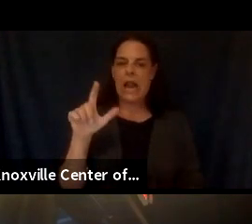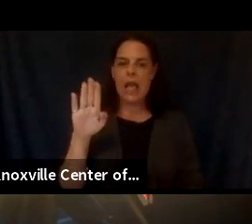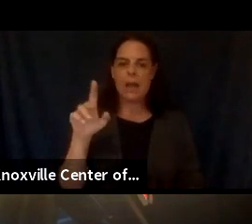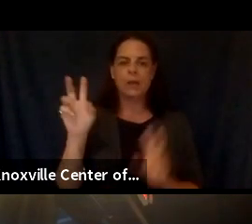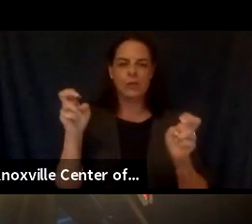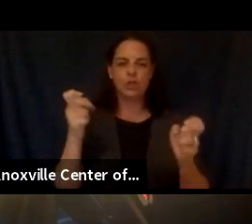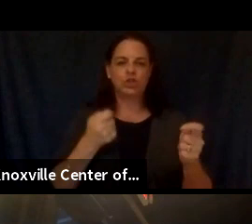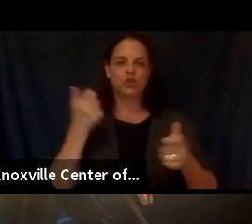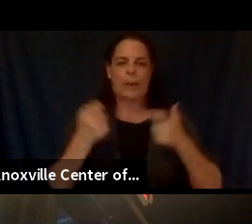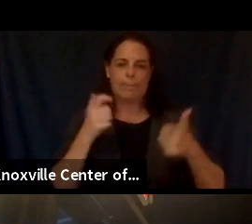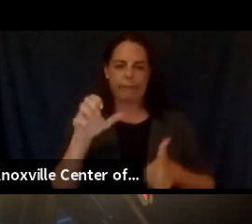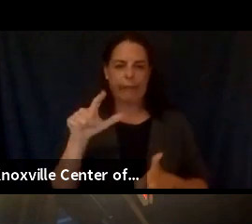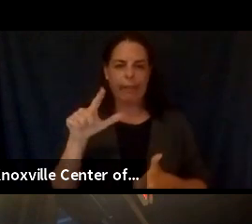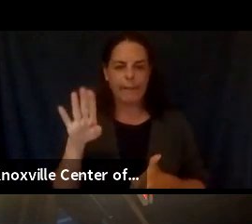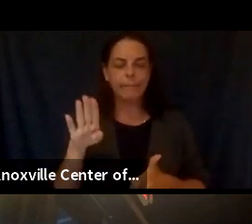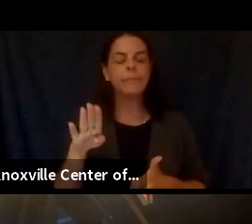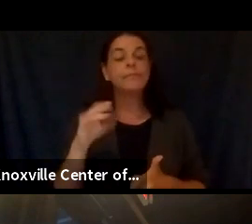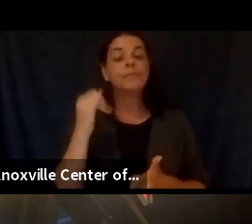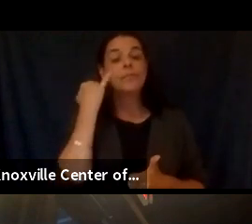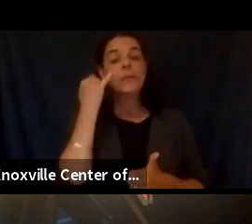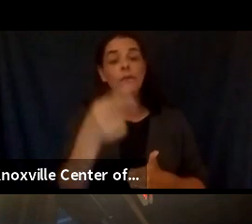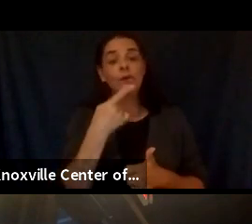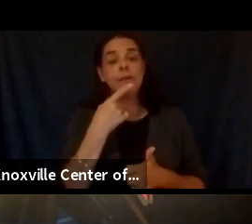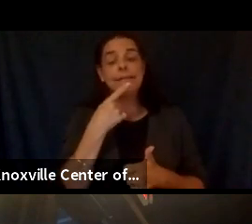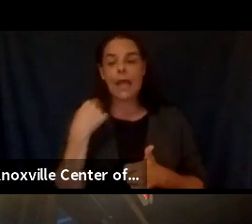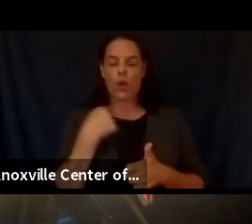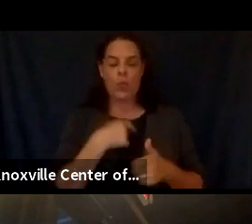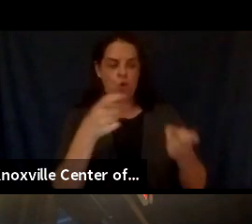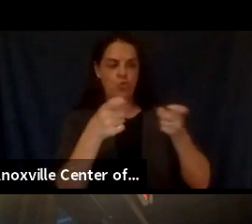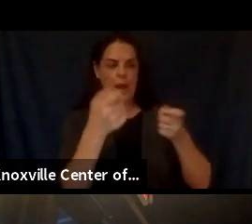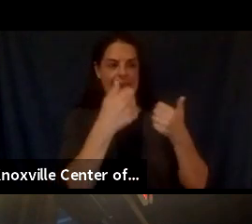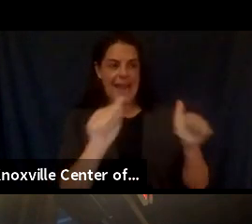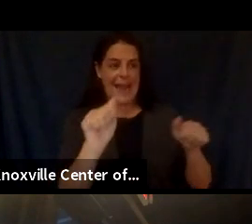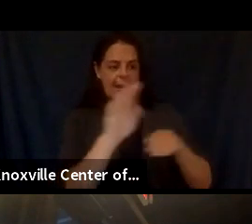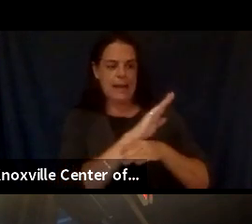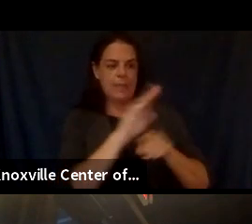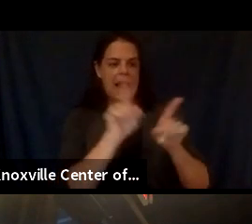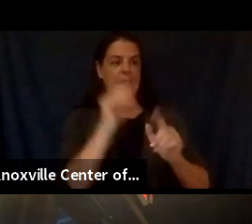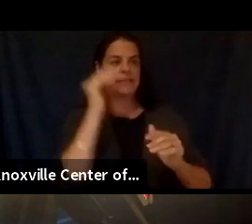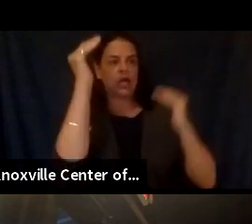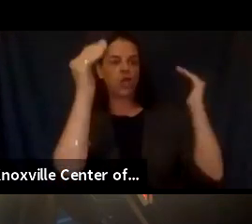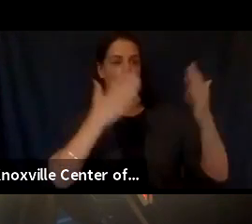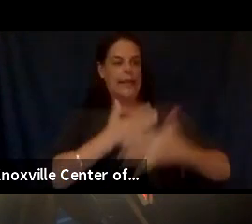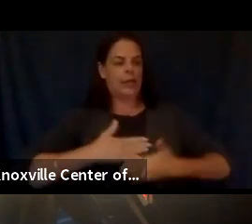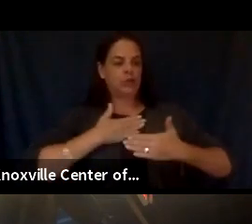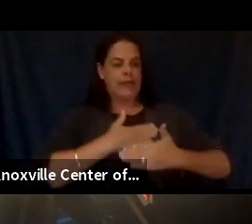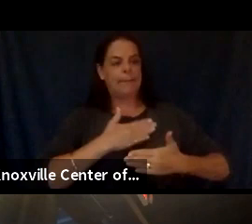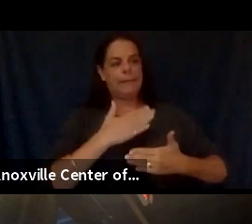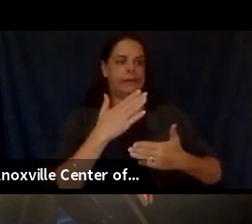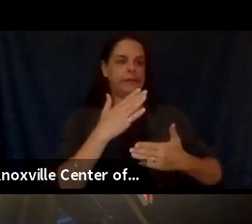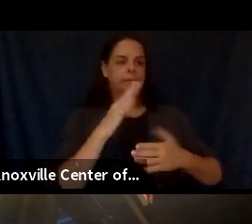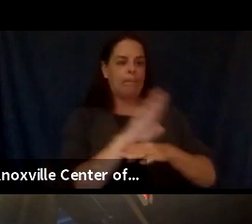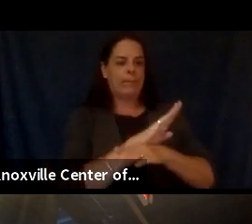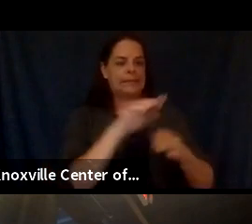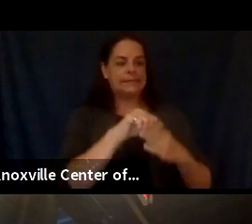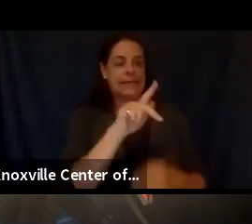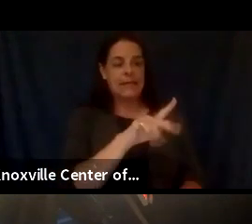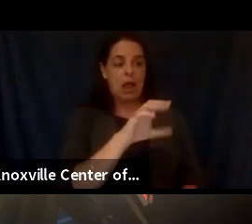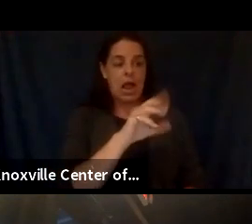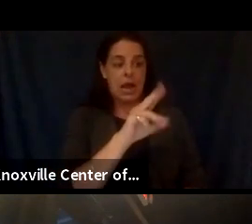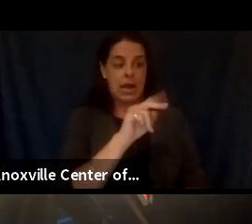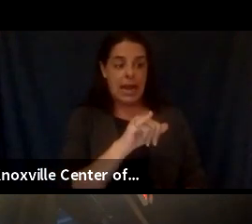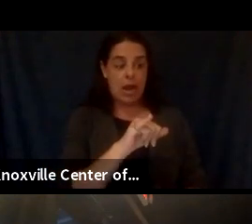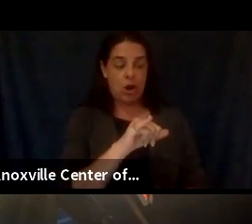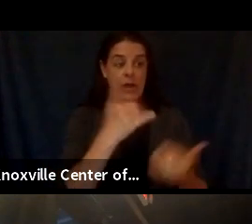we're going to say any business that's regulated, say as an adult entertainment establishment in Knox County